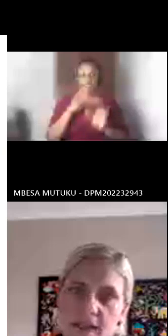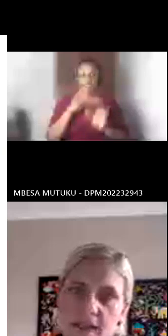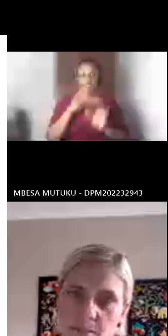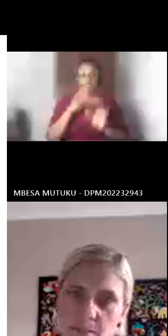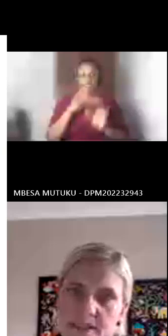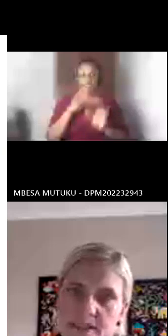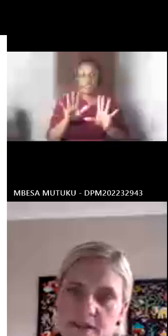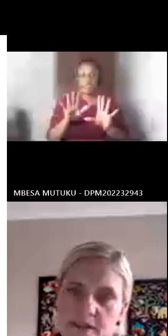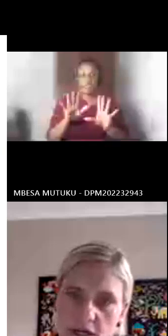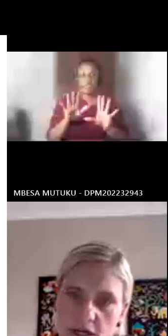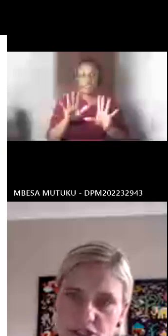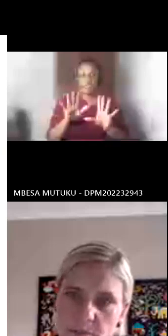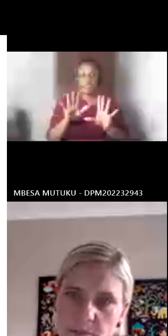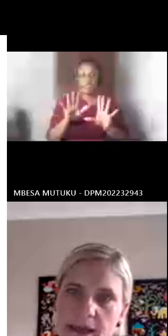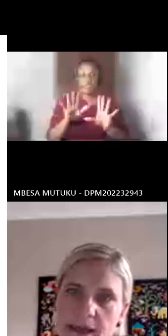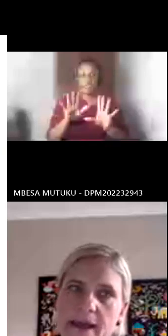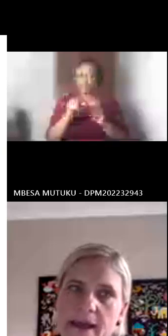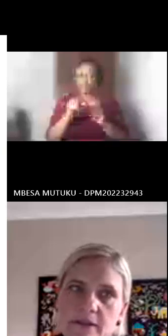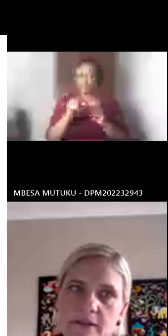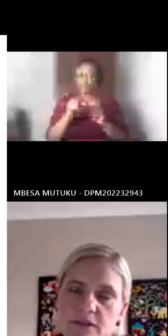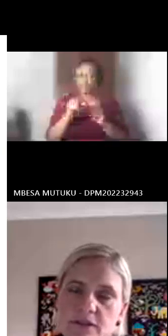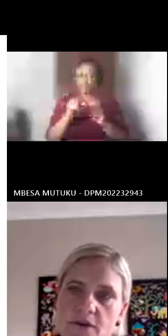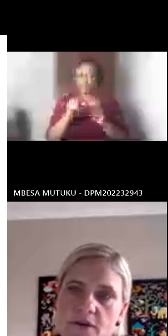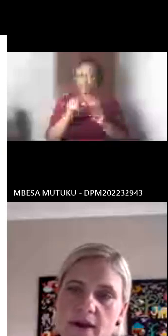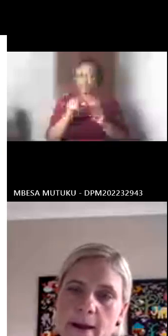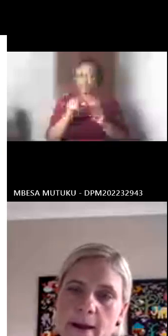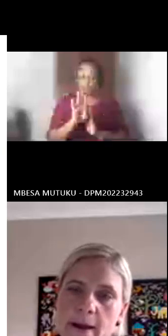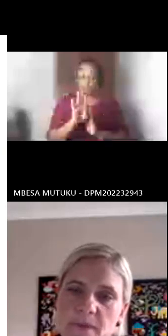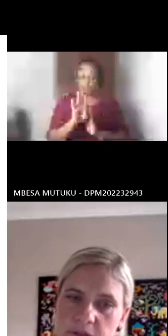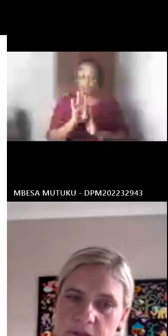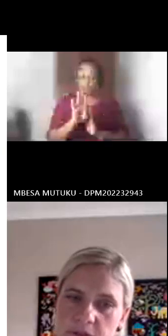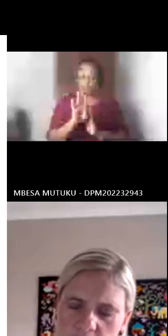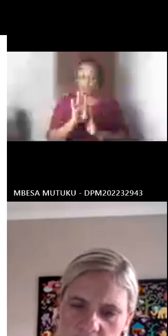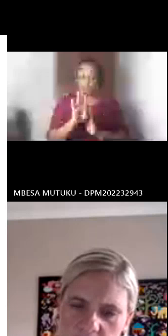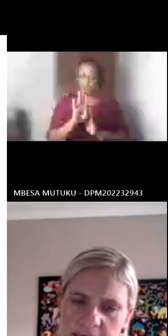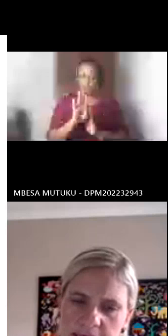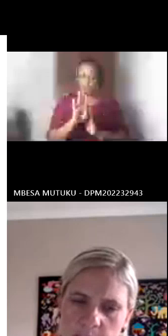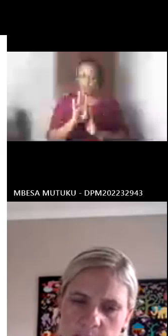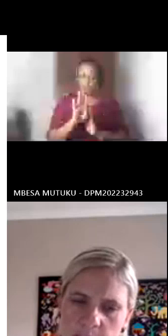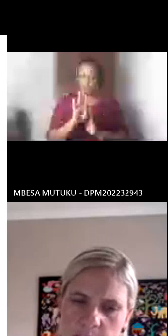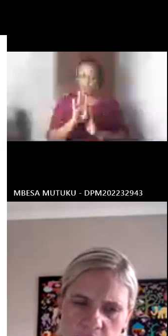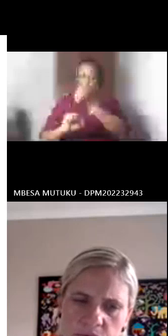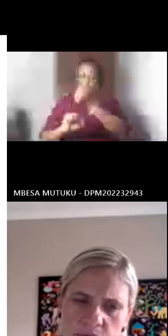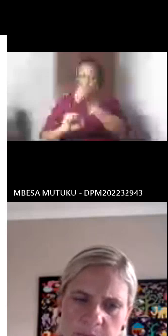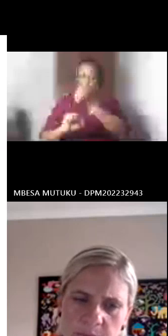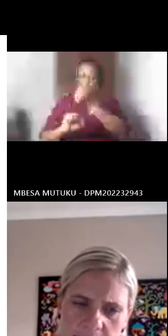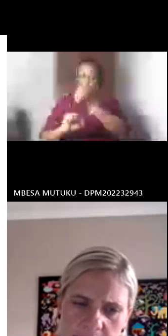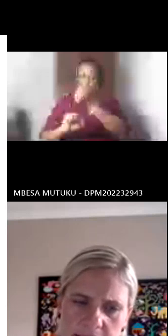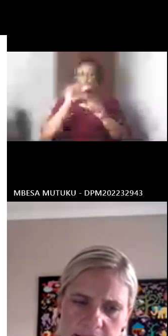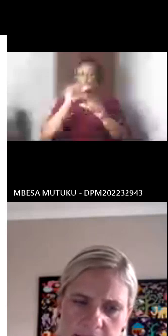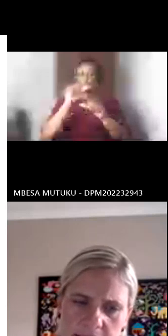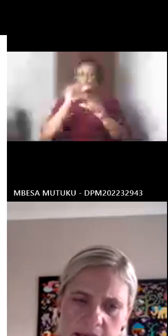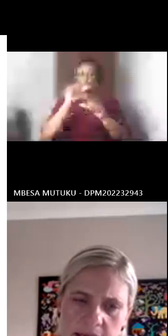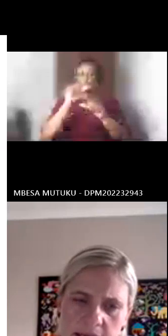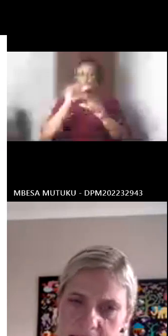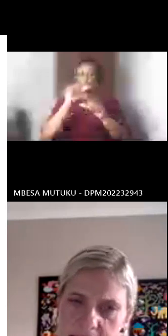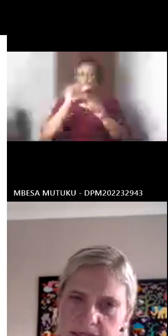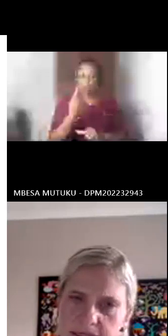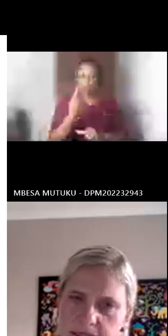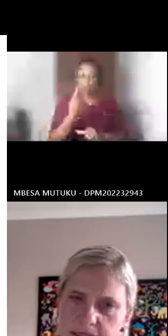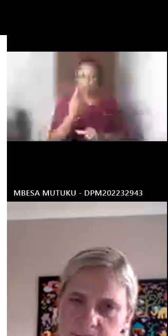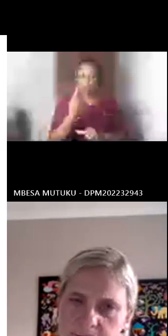a development scholarship. And so it's not only about you obtaining